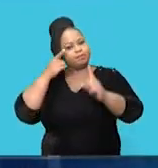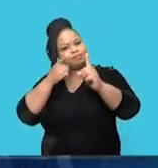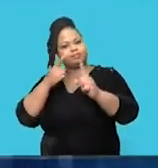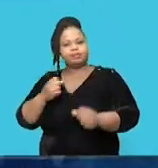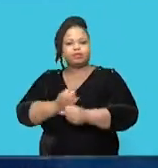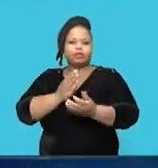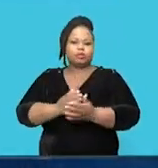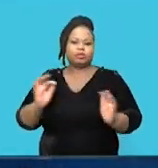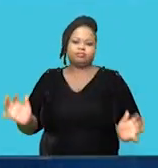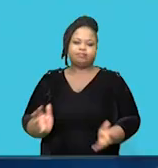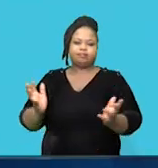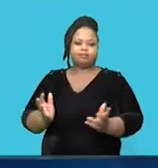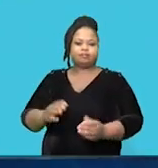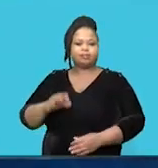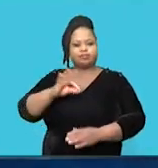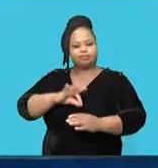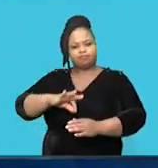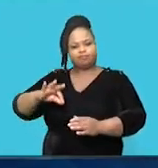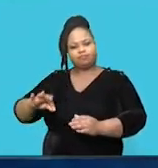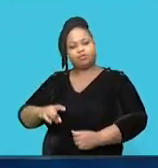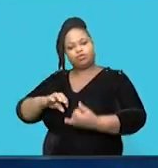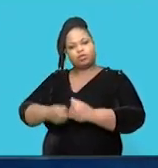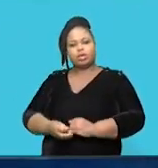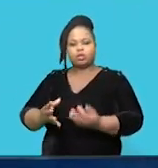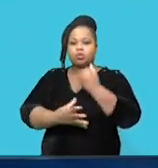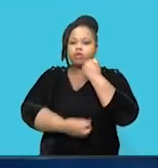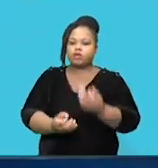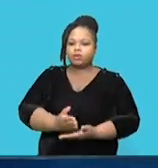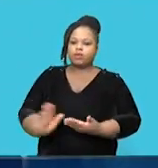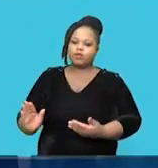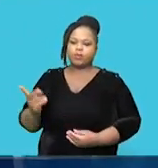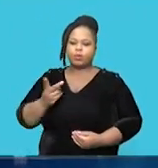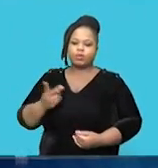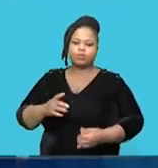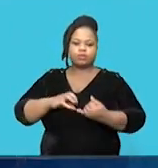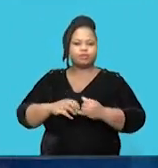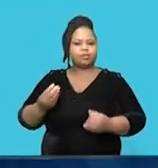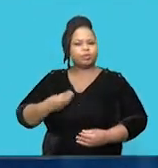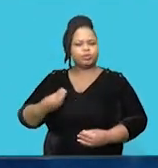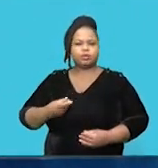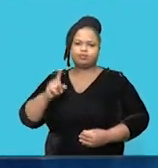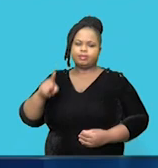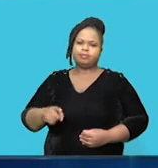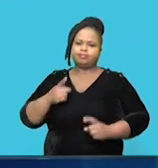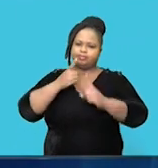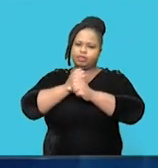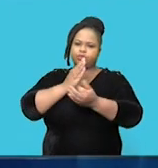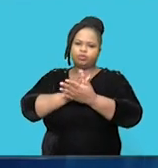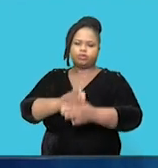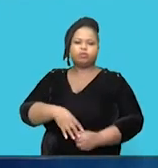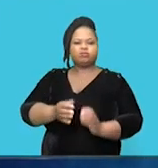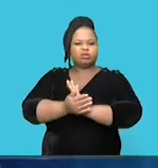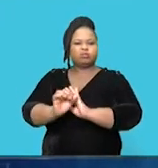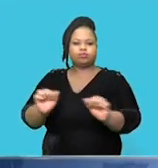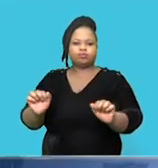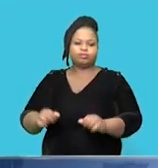yokukhuthaza ukutyala njengenye yeendlela zokulwa nendlala, kunye nokukhuthaza ulutsha ukuba lulandele ikhono